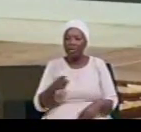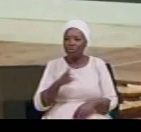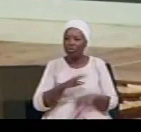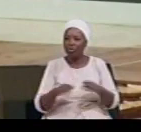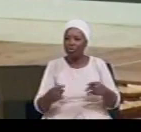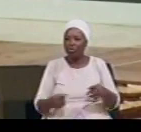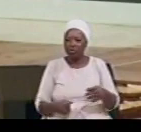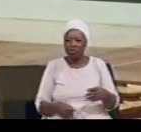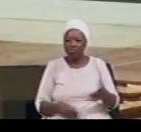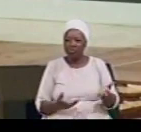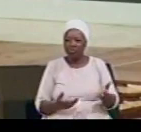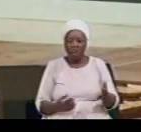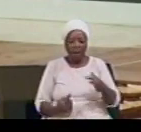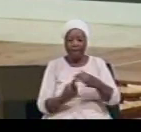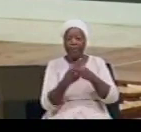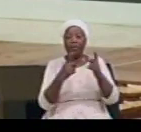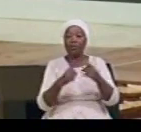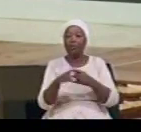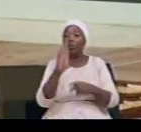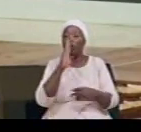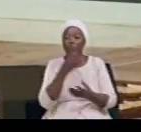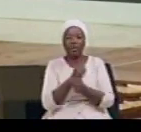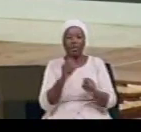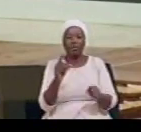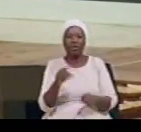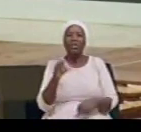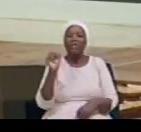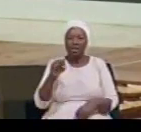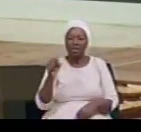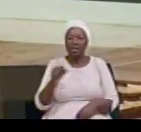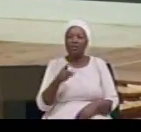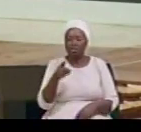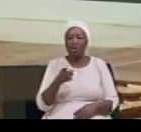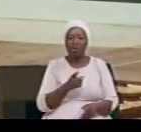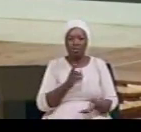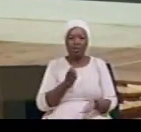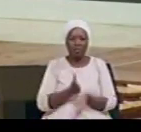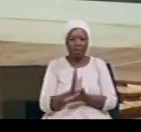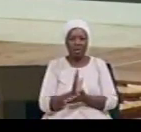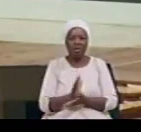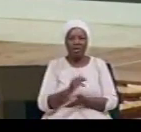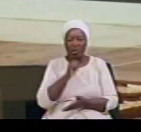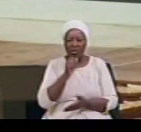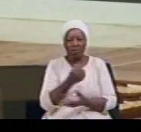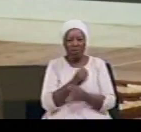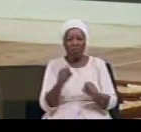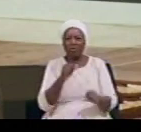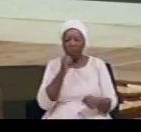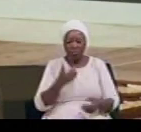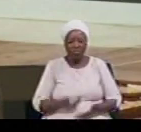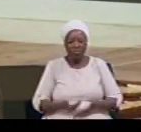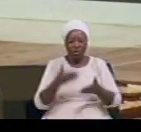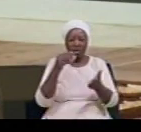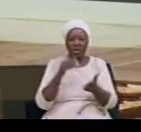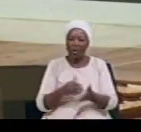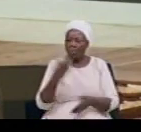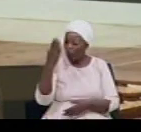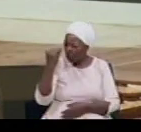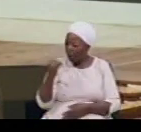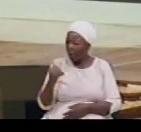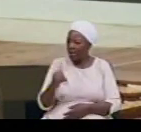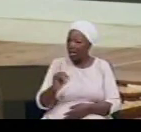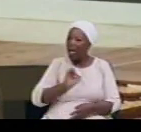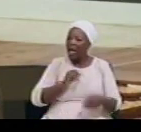be saved. Yes, you are right. Not saved, not born again. Why? I've been waiting for when